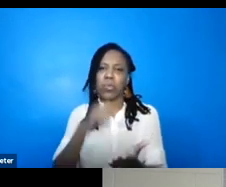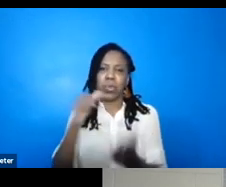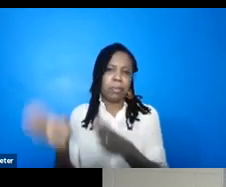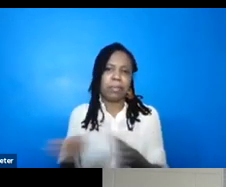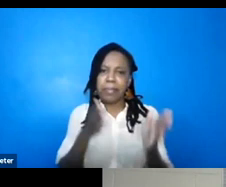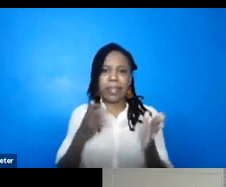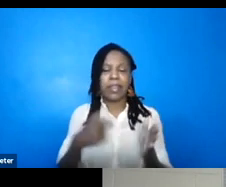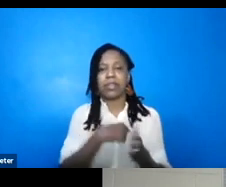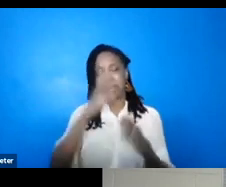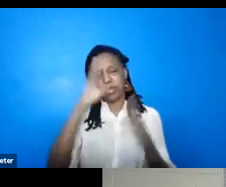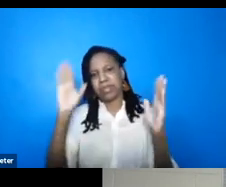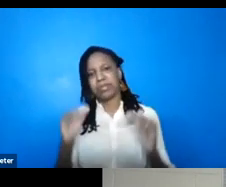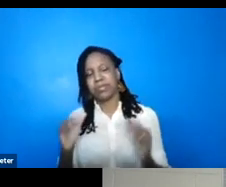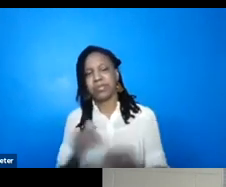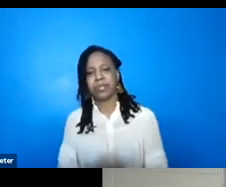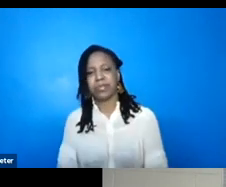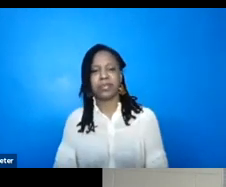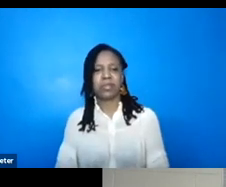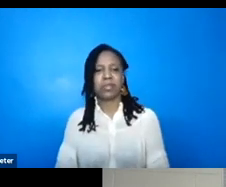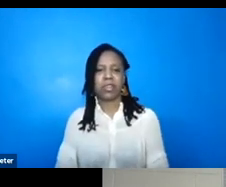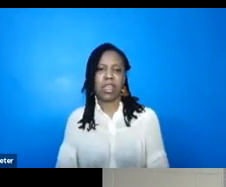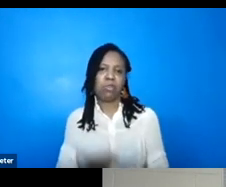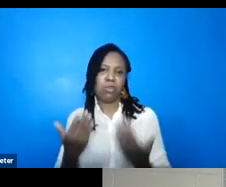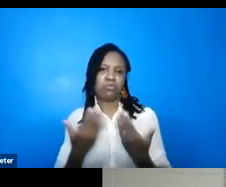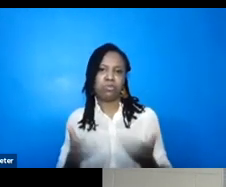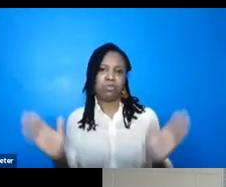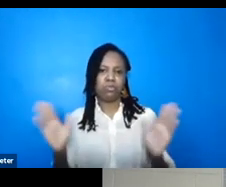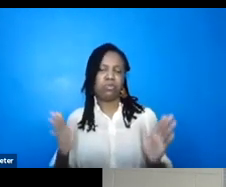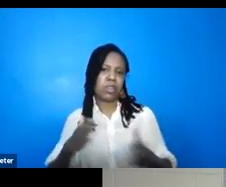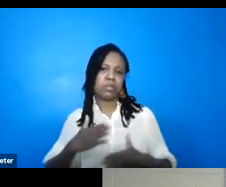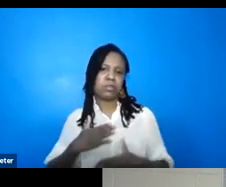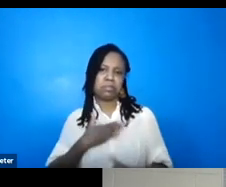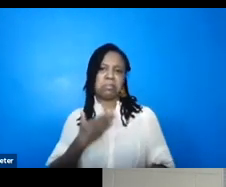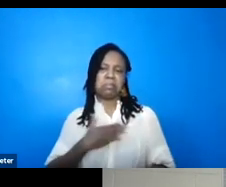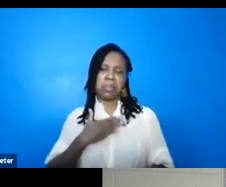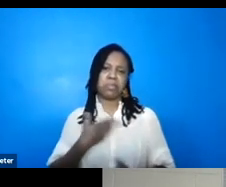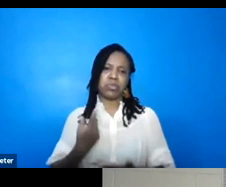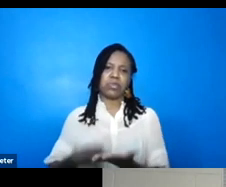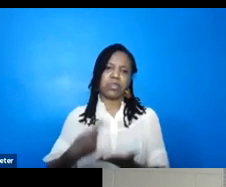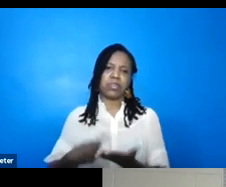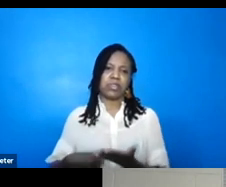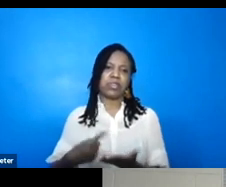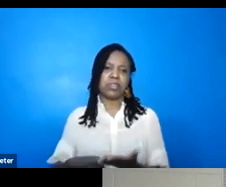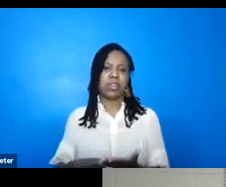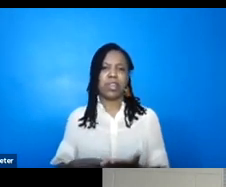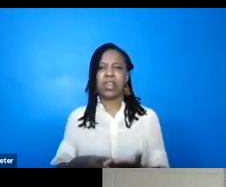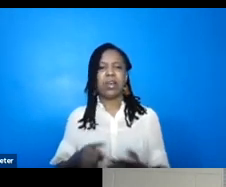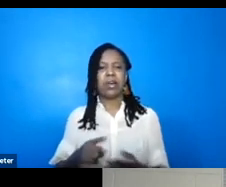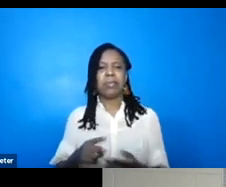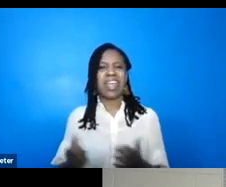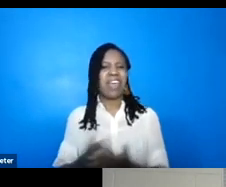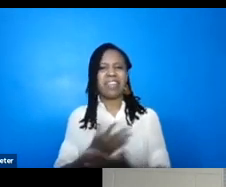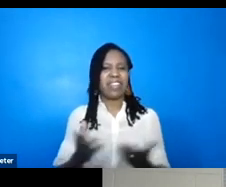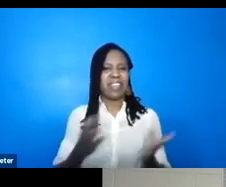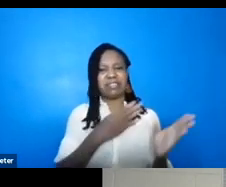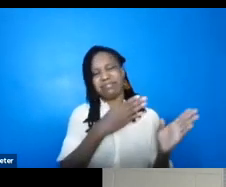healthy and we have conversations around it, but a lot for us comes back to, what do you want out of your life? Where is the end of the road